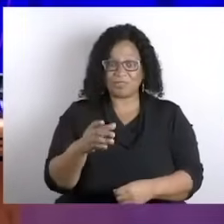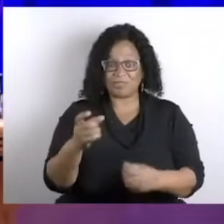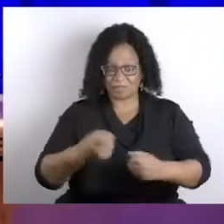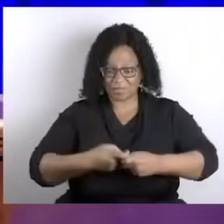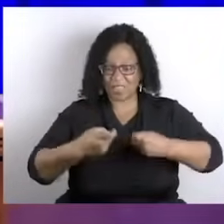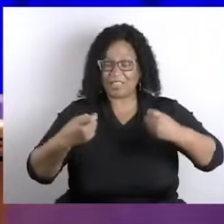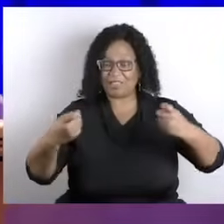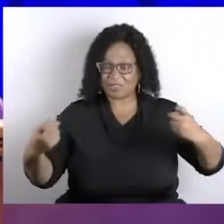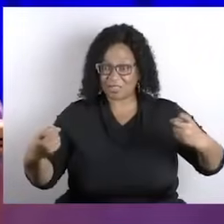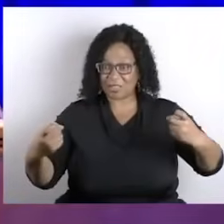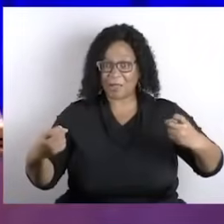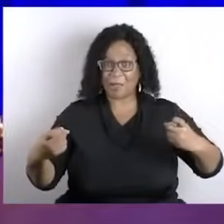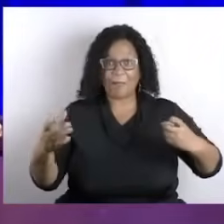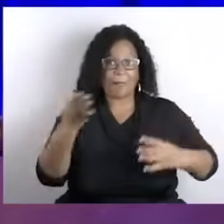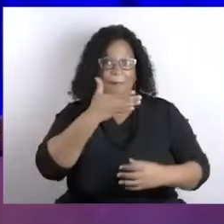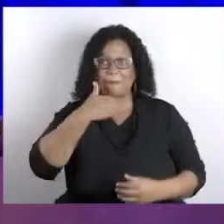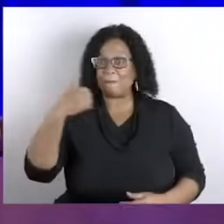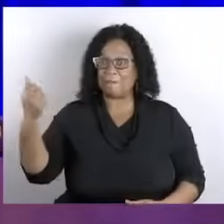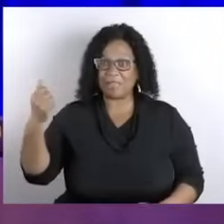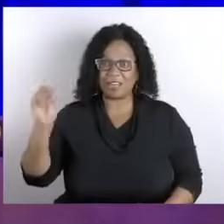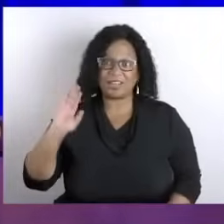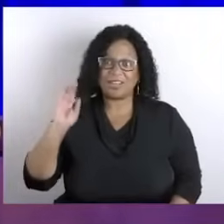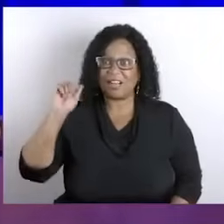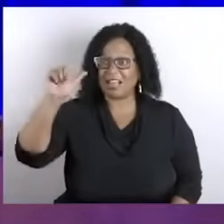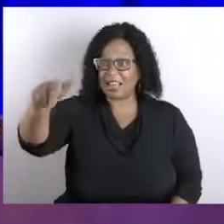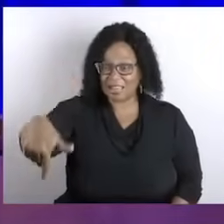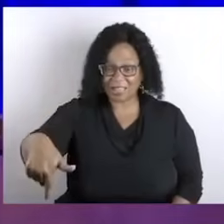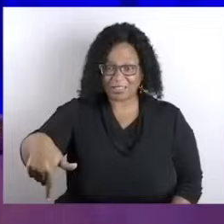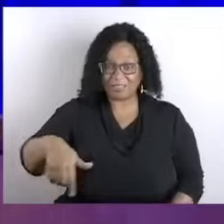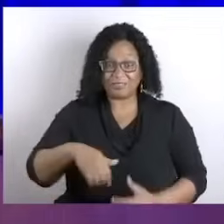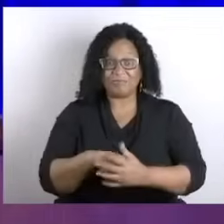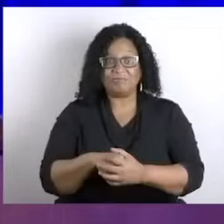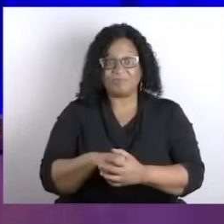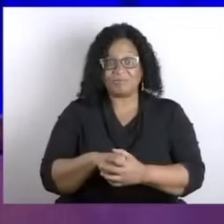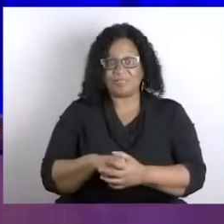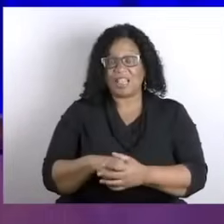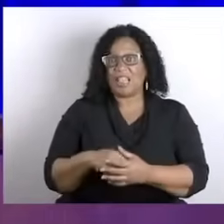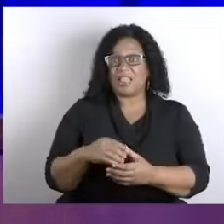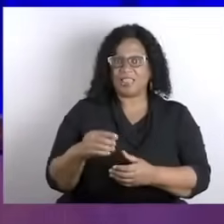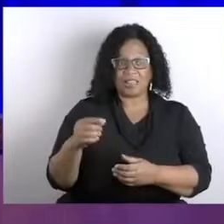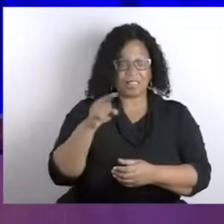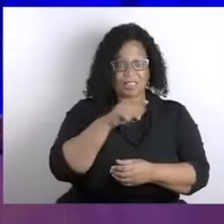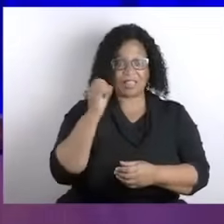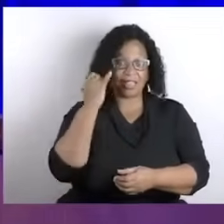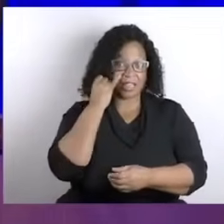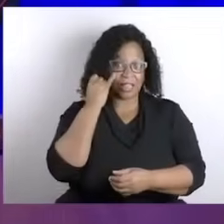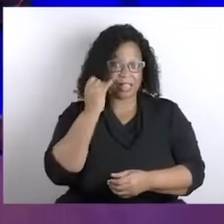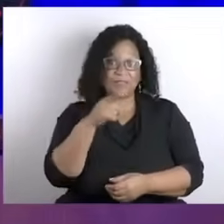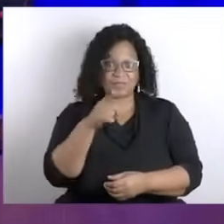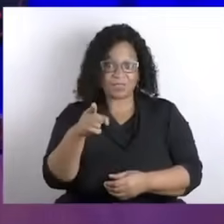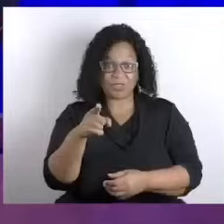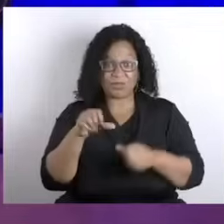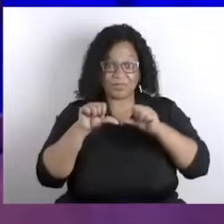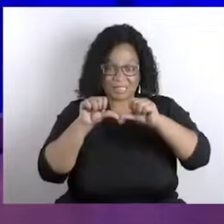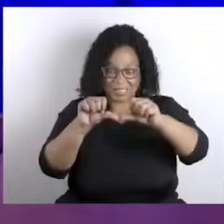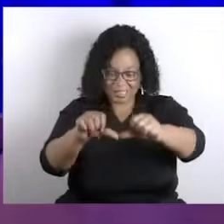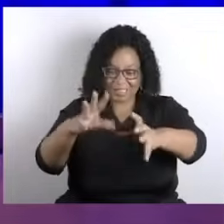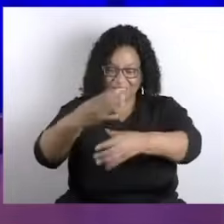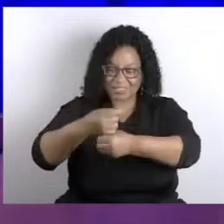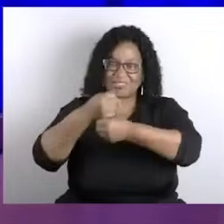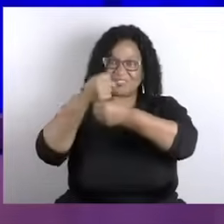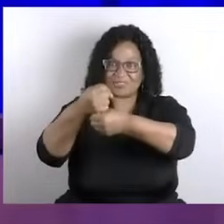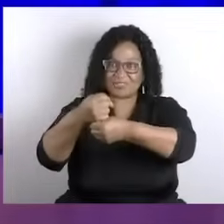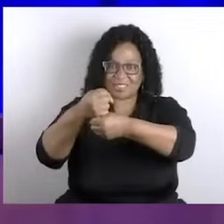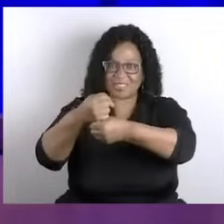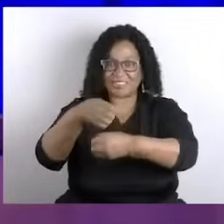going to get even greater later. And if there's anybody in here who still holds on to the promises of God, I need you to begin to